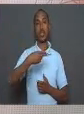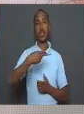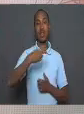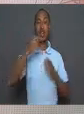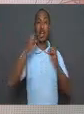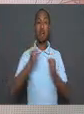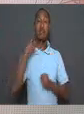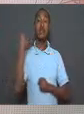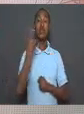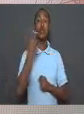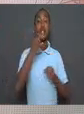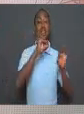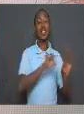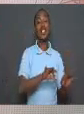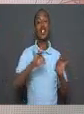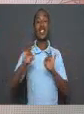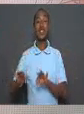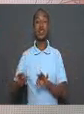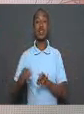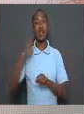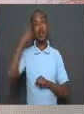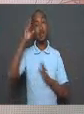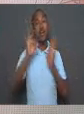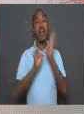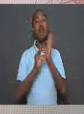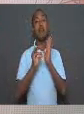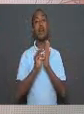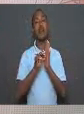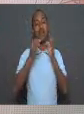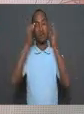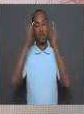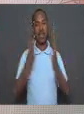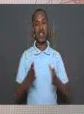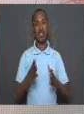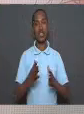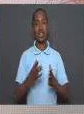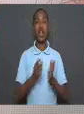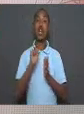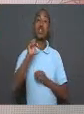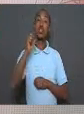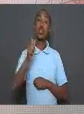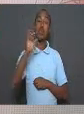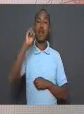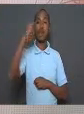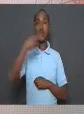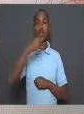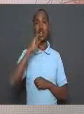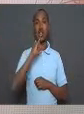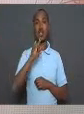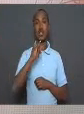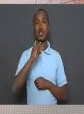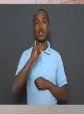can be used interchangeably for a number of applications, sodium hydroxide is